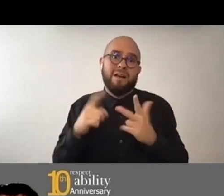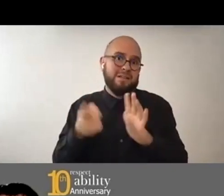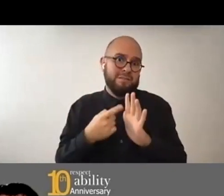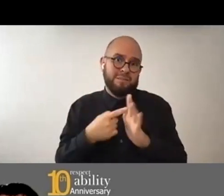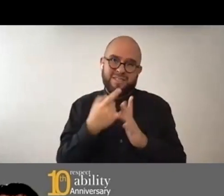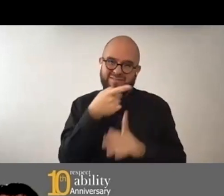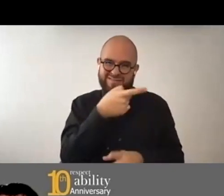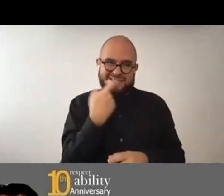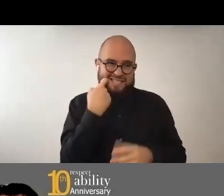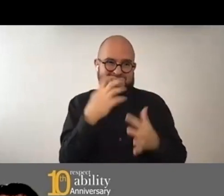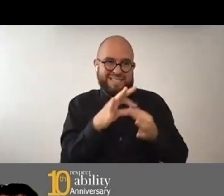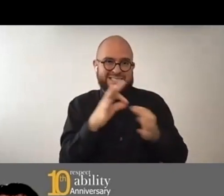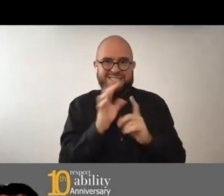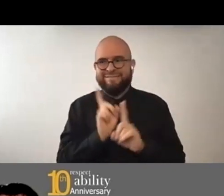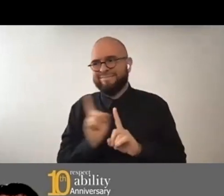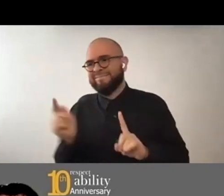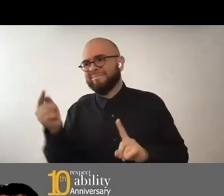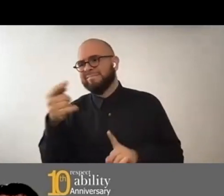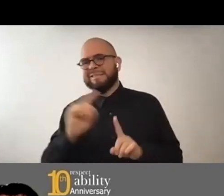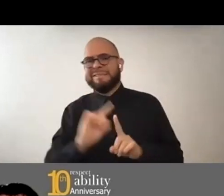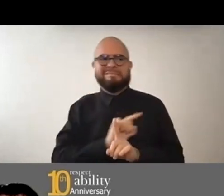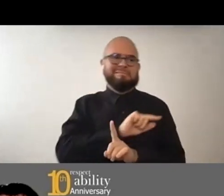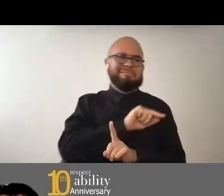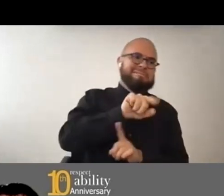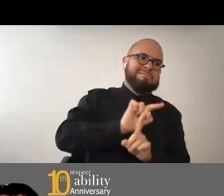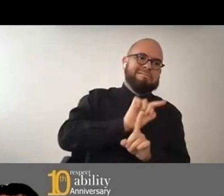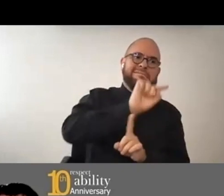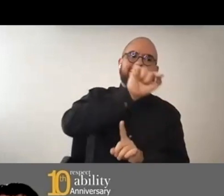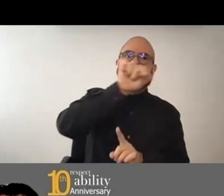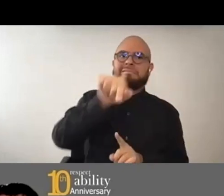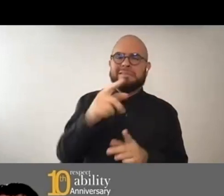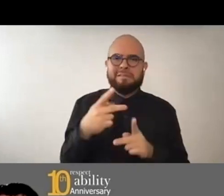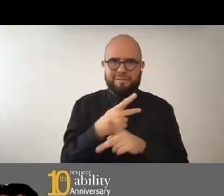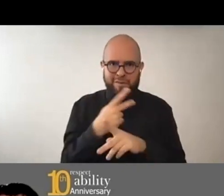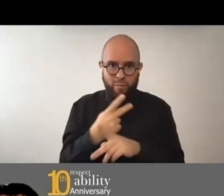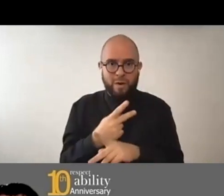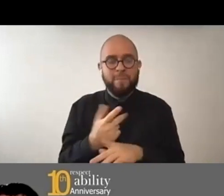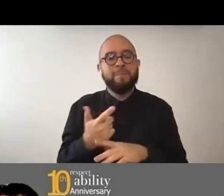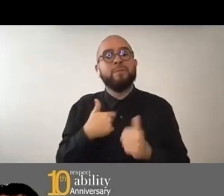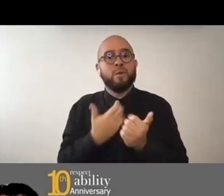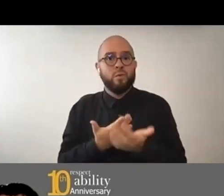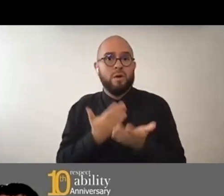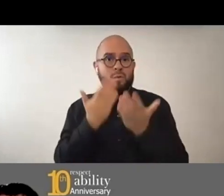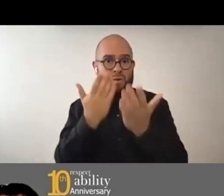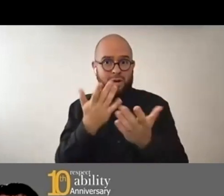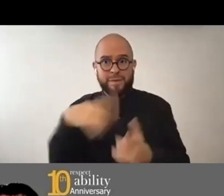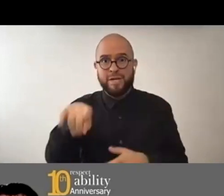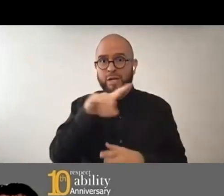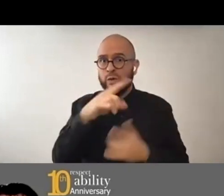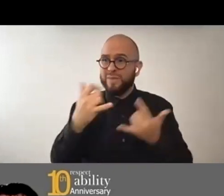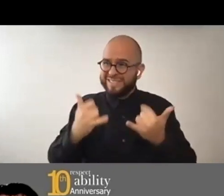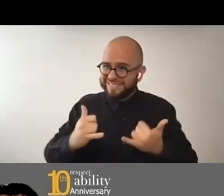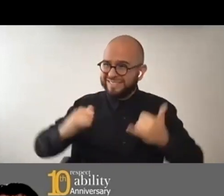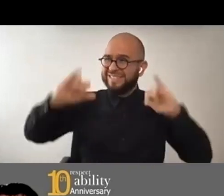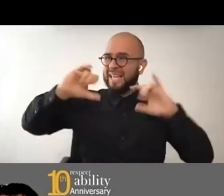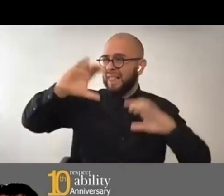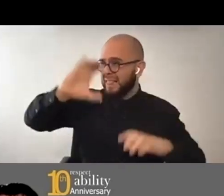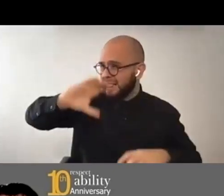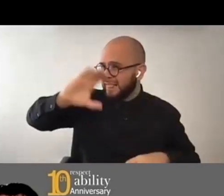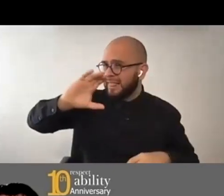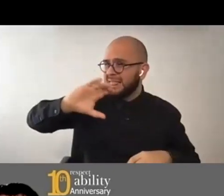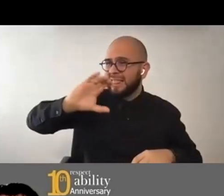were expecting. So I do recommend to those of you who are still in that space of job seeking and looking for opportunities and making